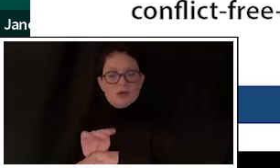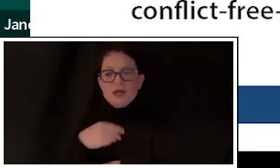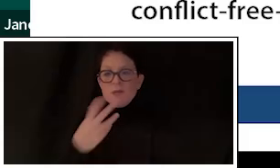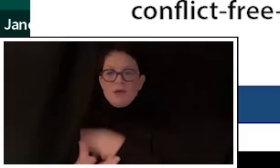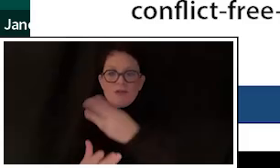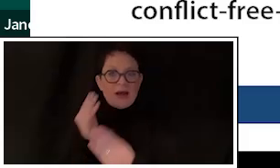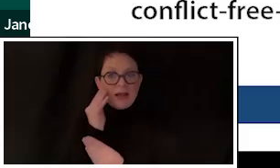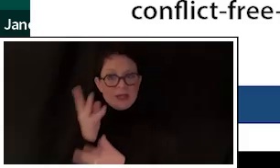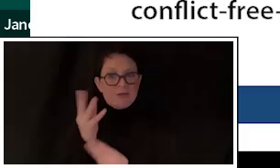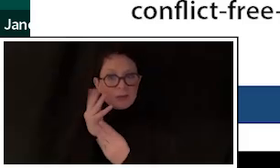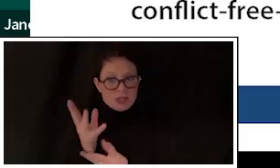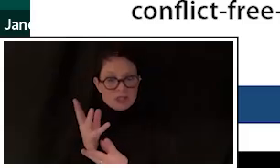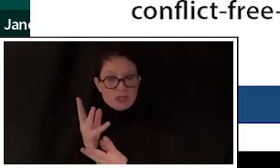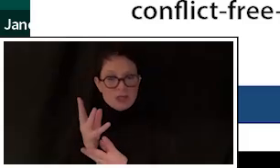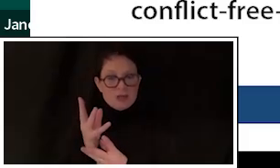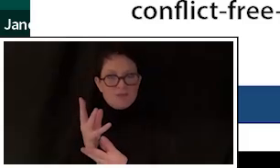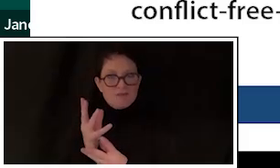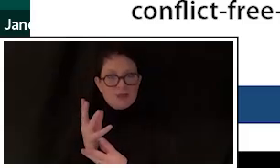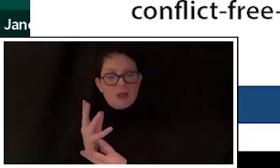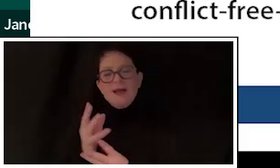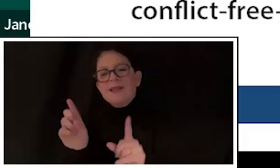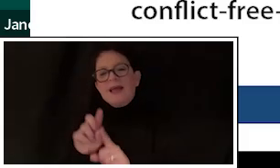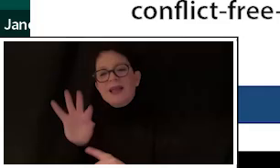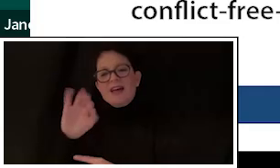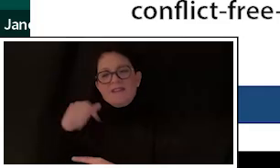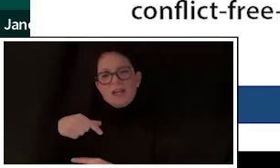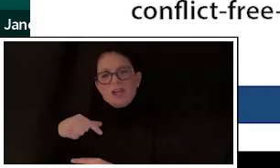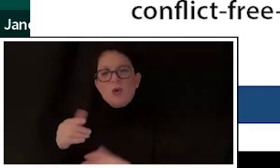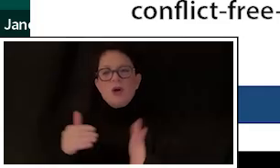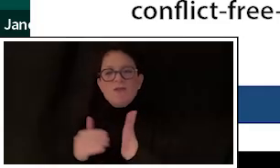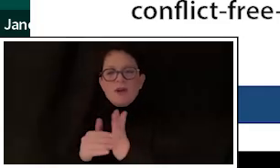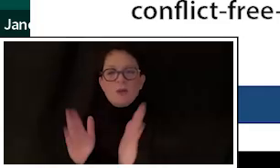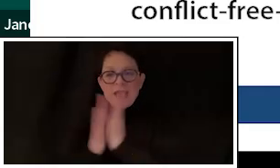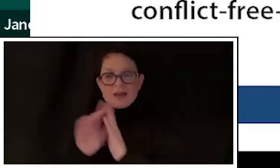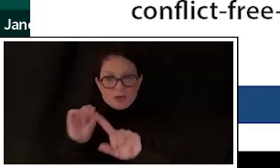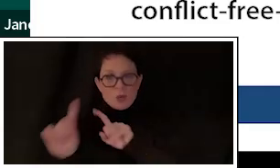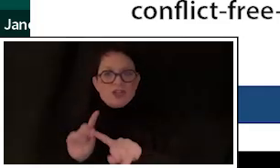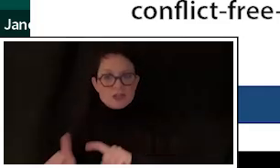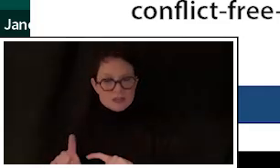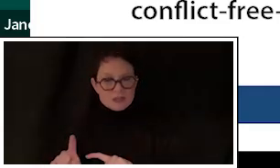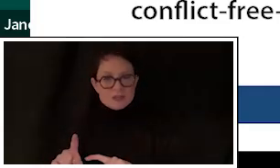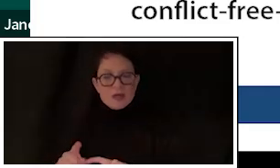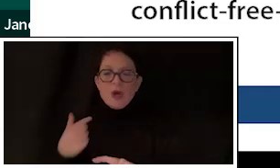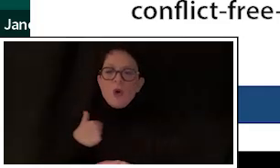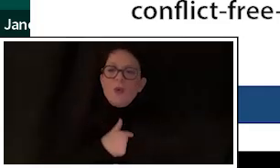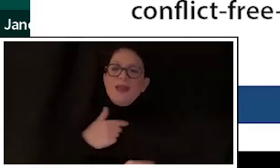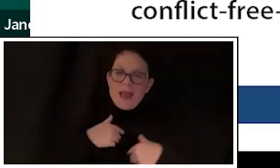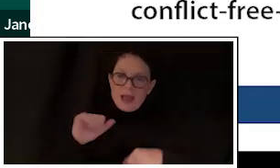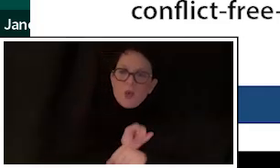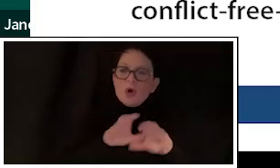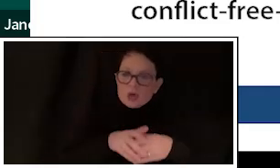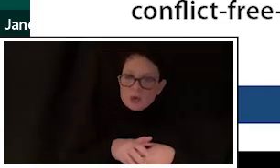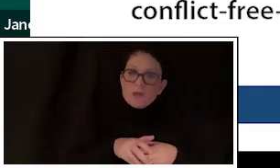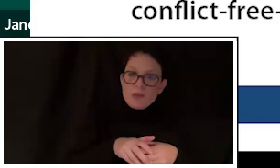provide information, kind of frequently asked questions that people had. We had a work group, and